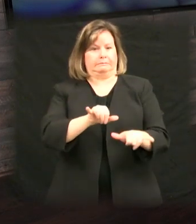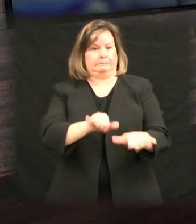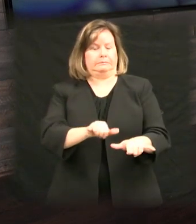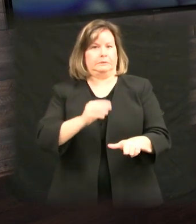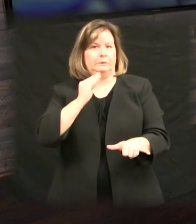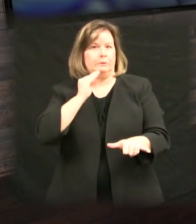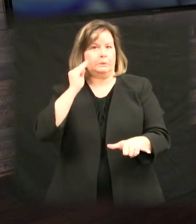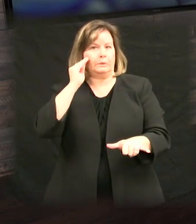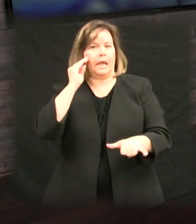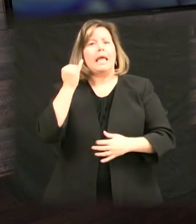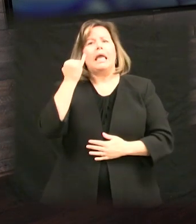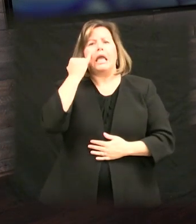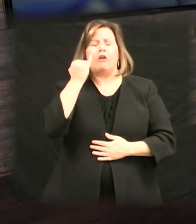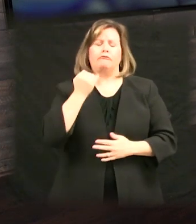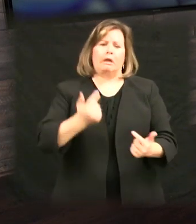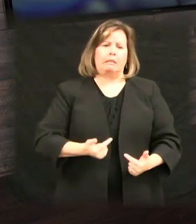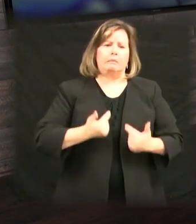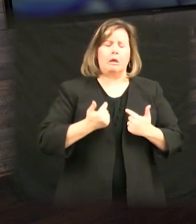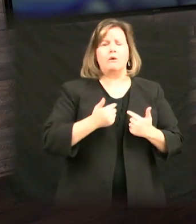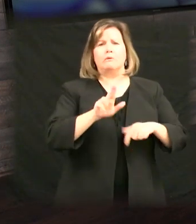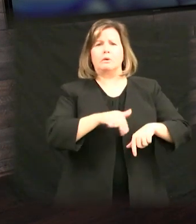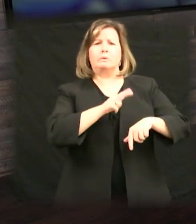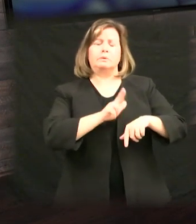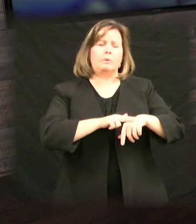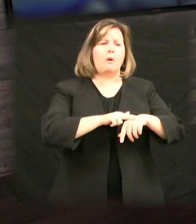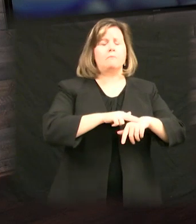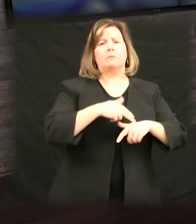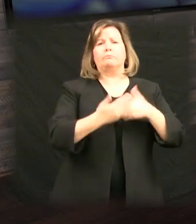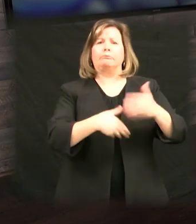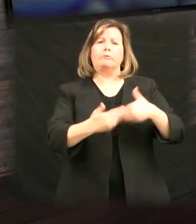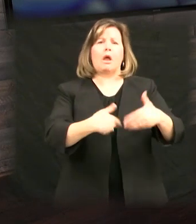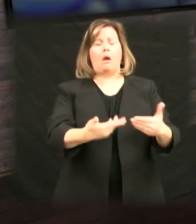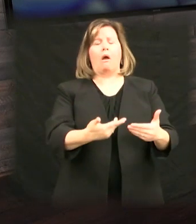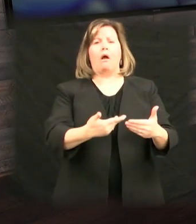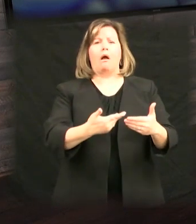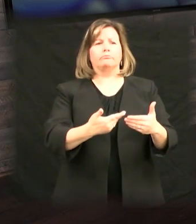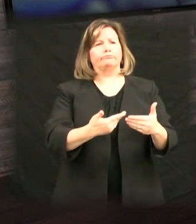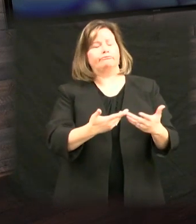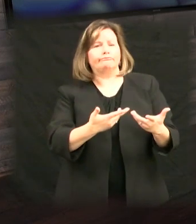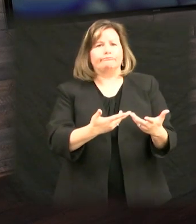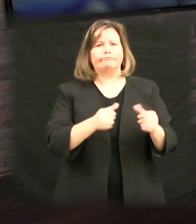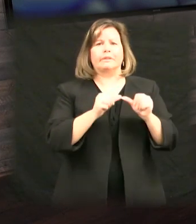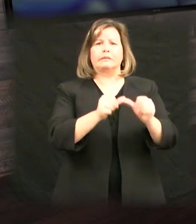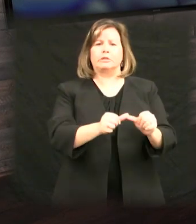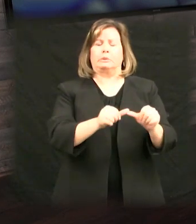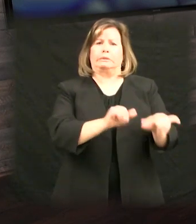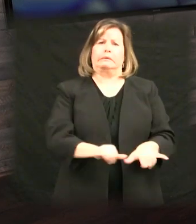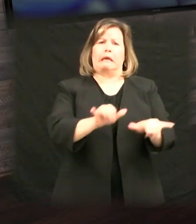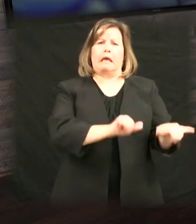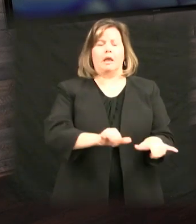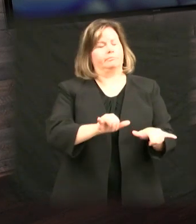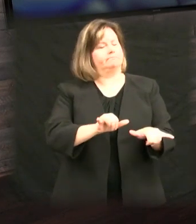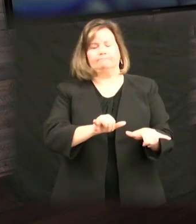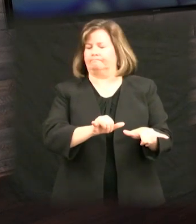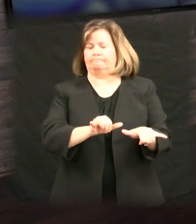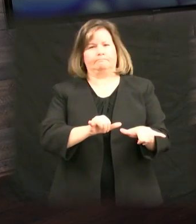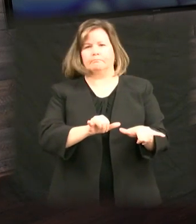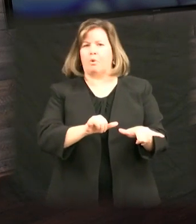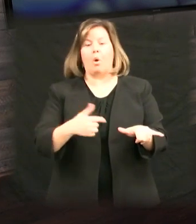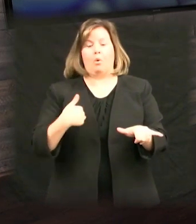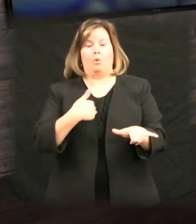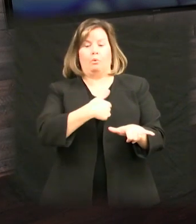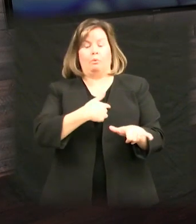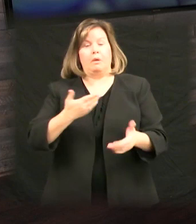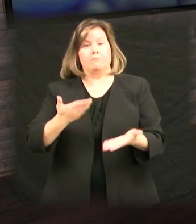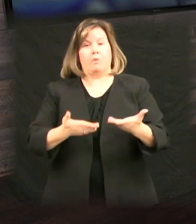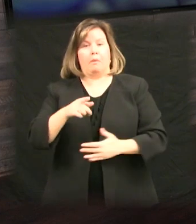were done, if we just continued on with life per usual, that here in the state of Michigan, there would probably be